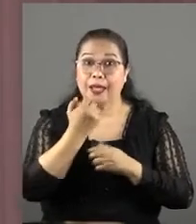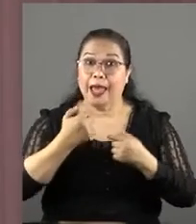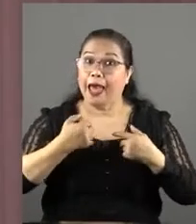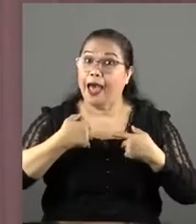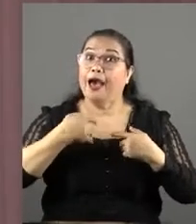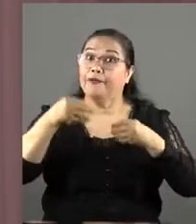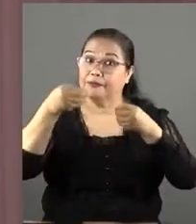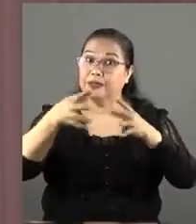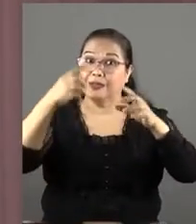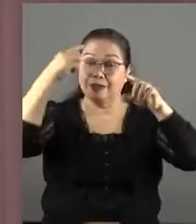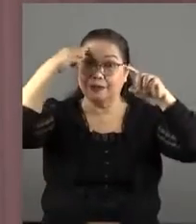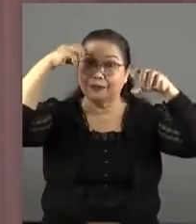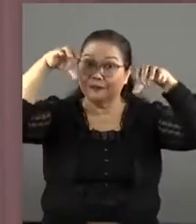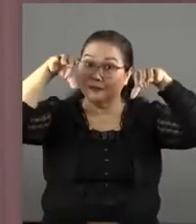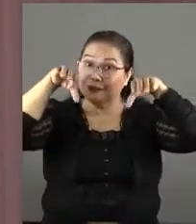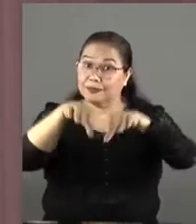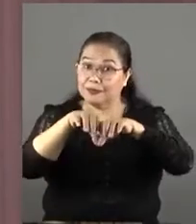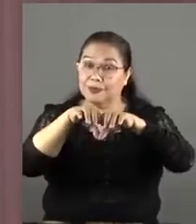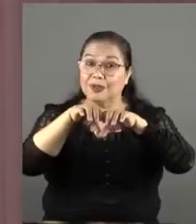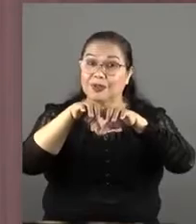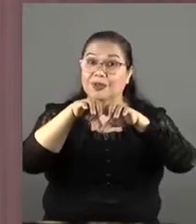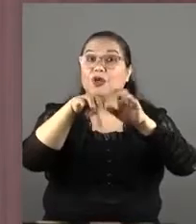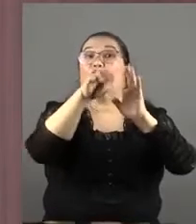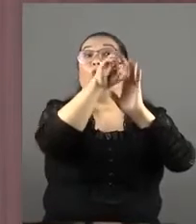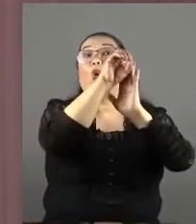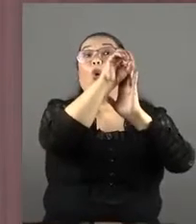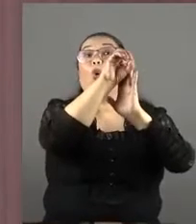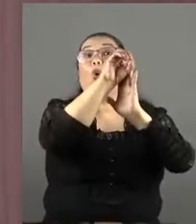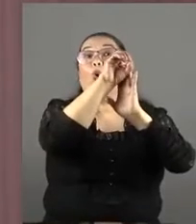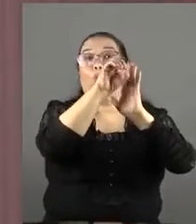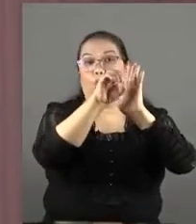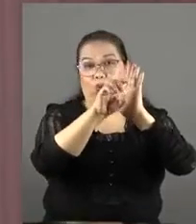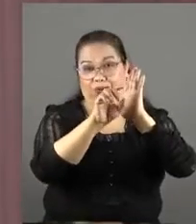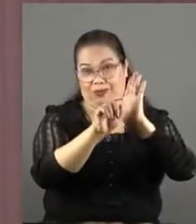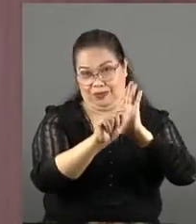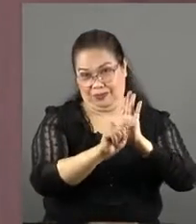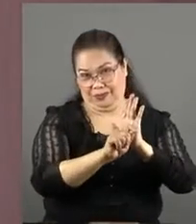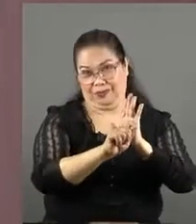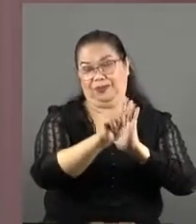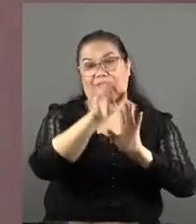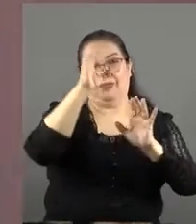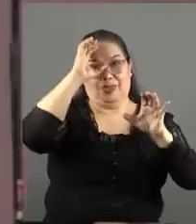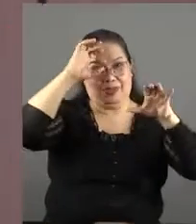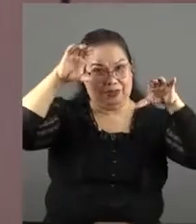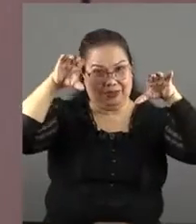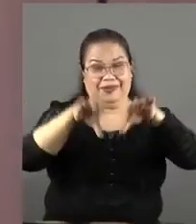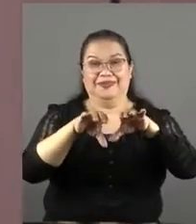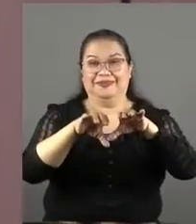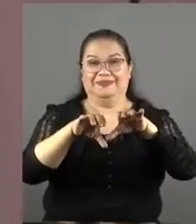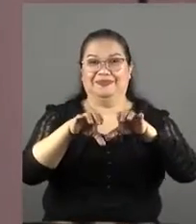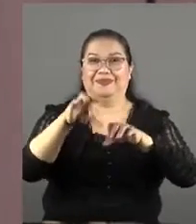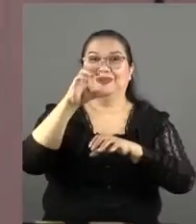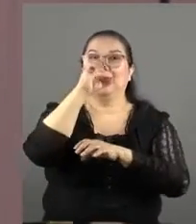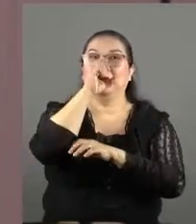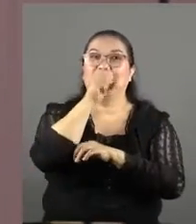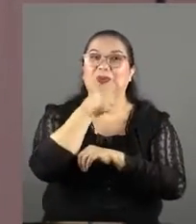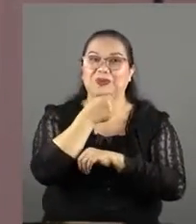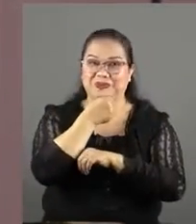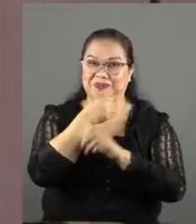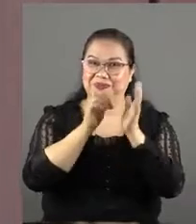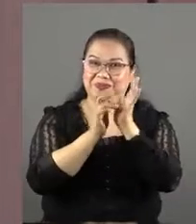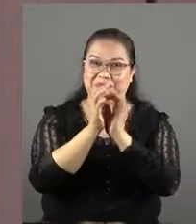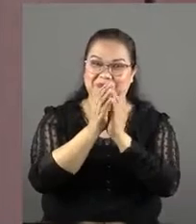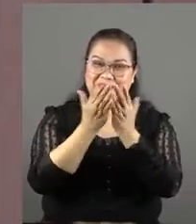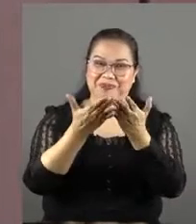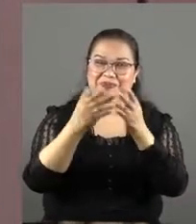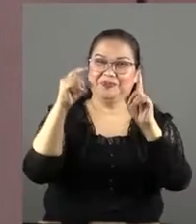We call that the Old Covenant. Now, may I also introduce another word besides old? I know it's a biblical word,